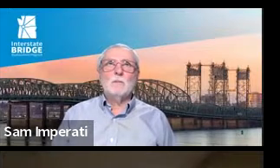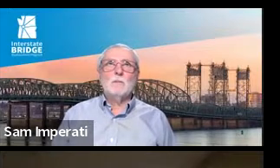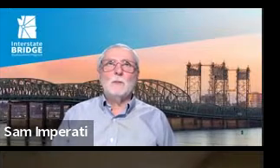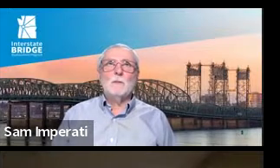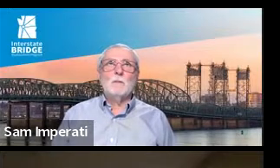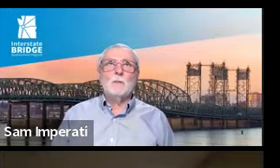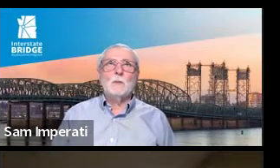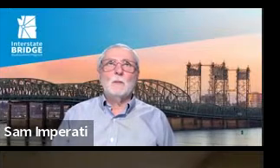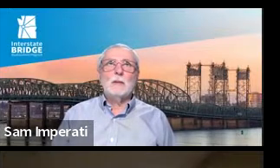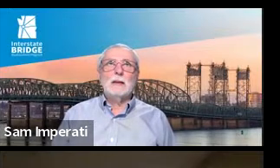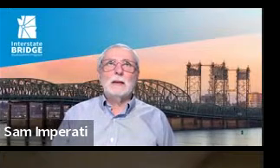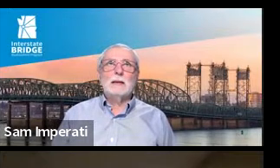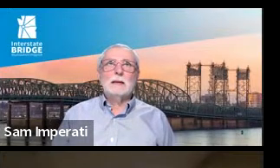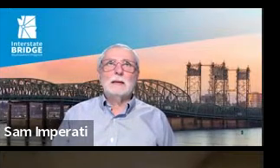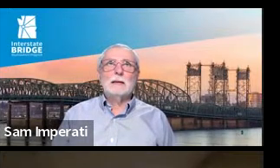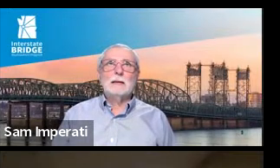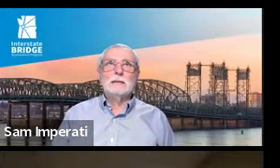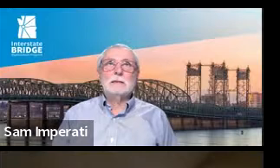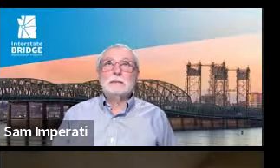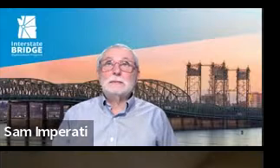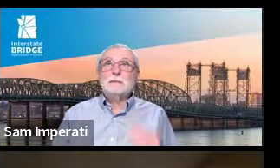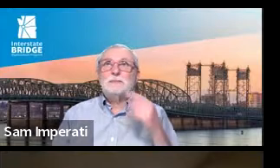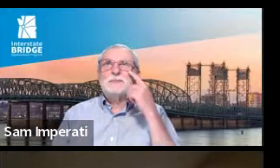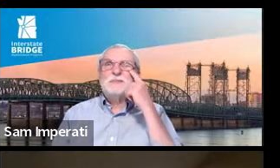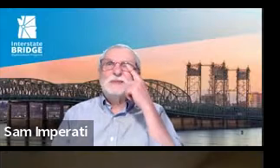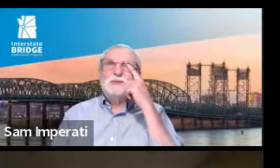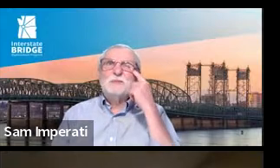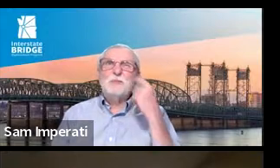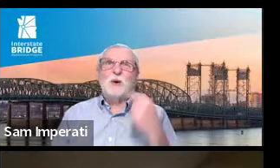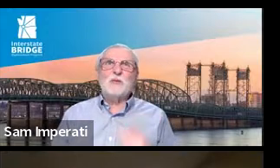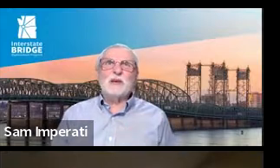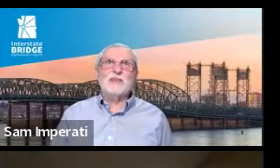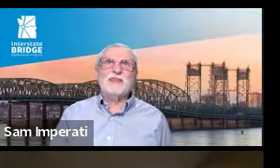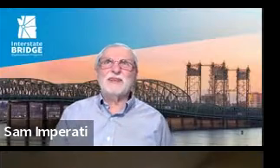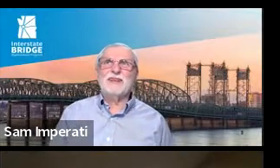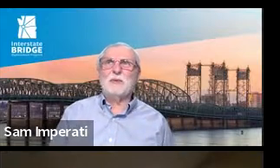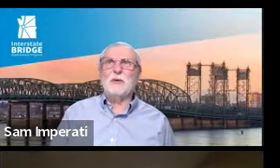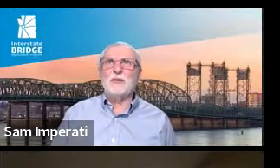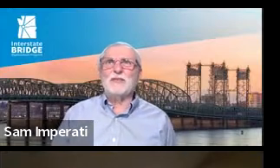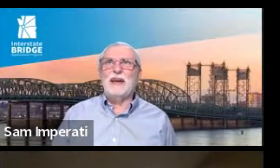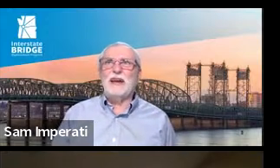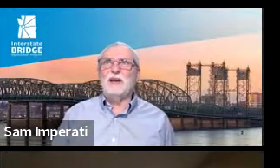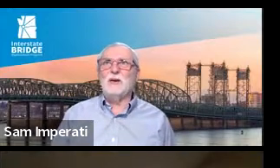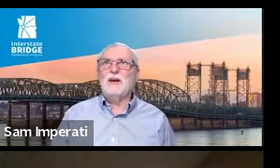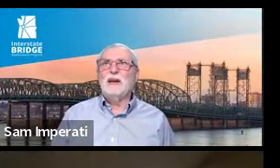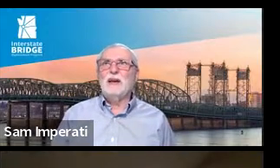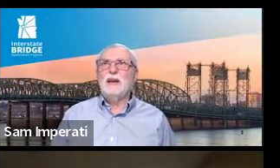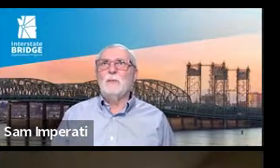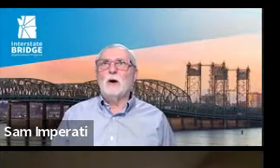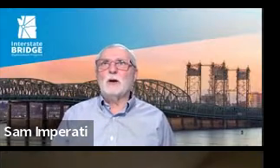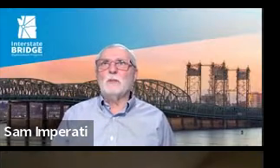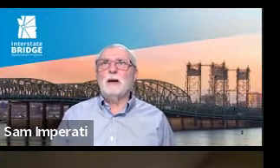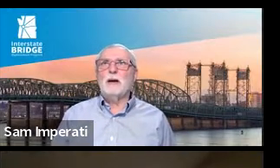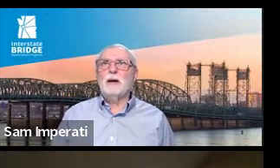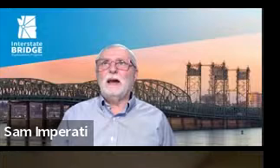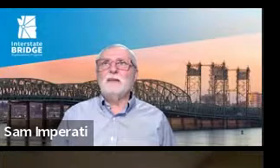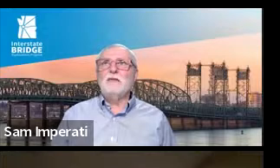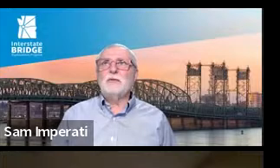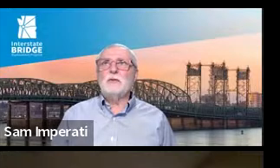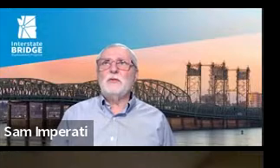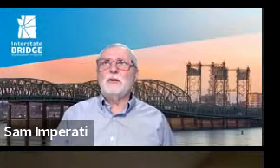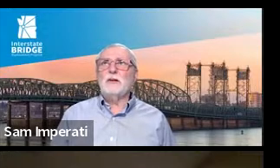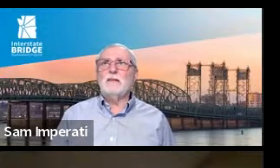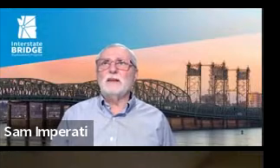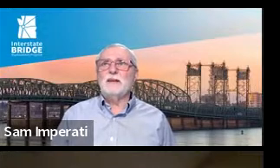an intersection, hopefully not, because that's where all the crashes happen. Perfect. Perfect. Thank you. Welcome.